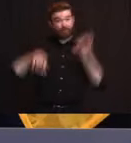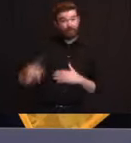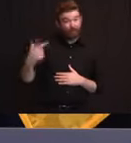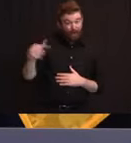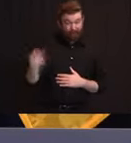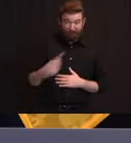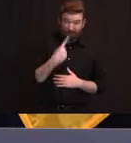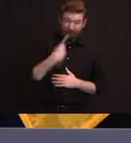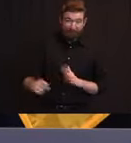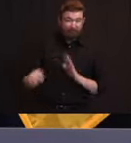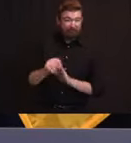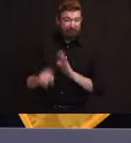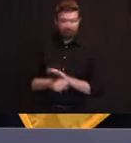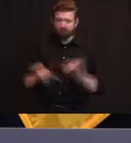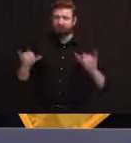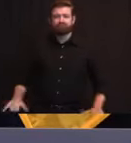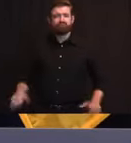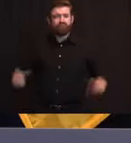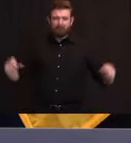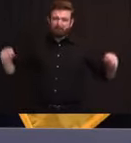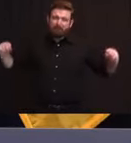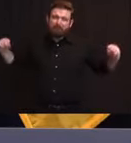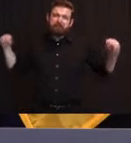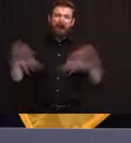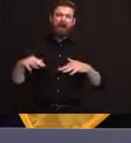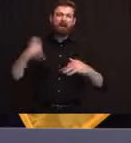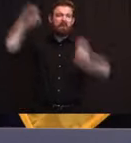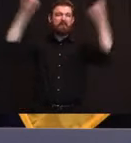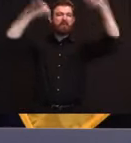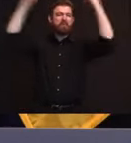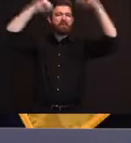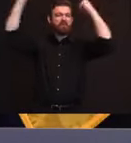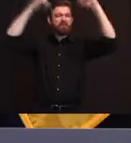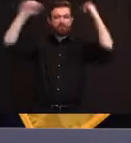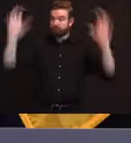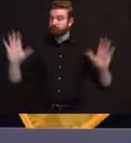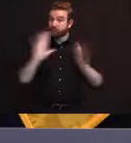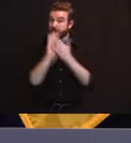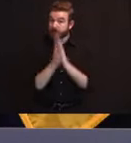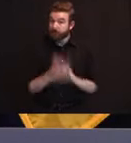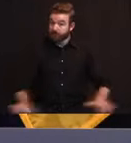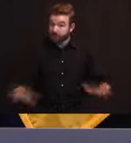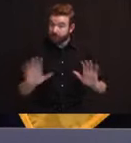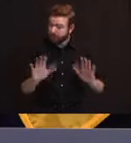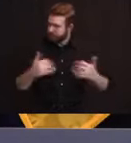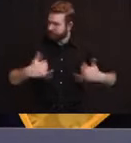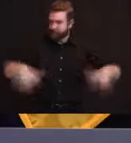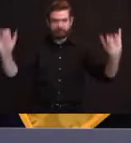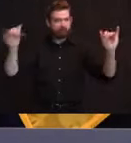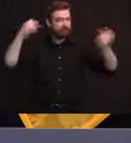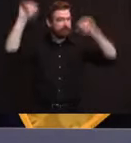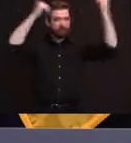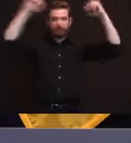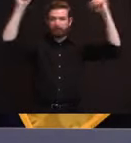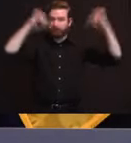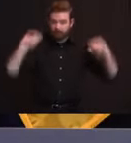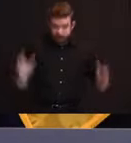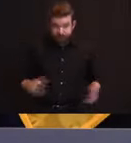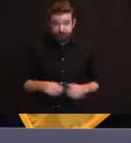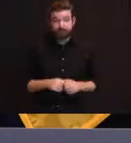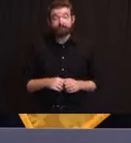rightfully there, overwhelmingly peaceful, happily. So I'm not worried about that. Film and television is subject to the